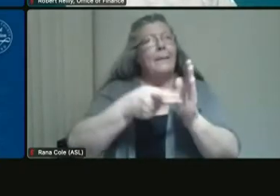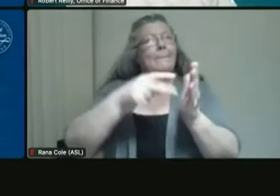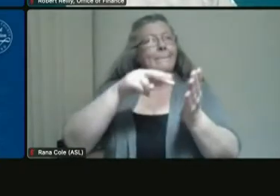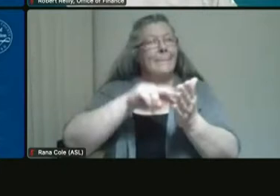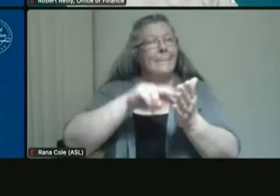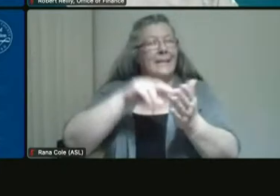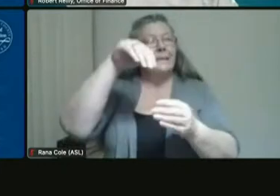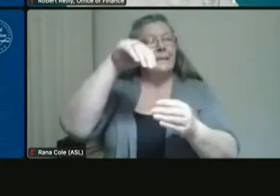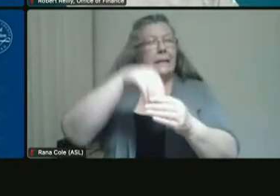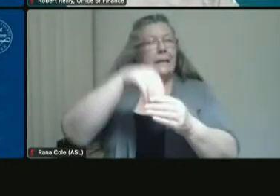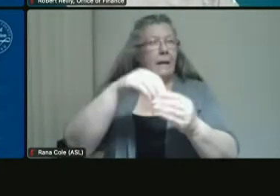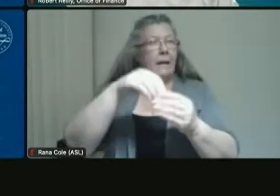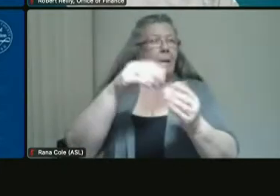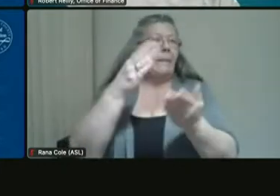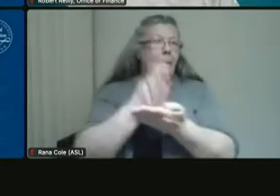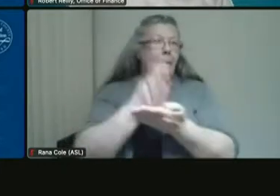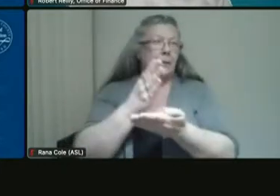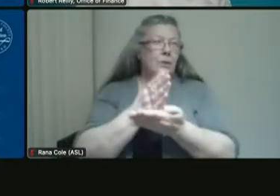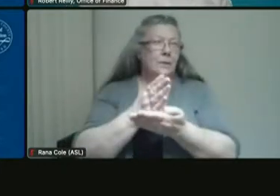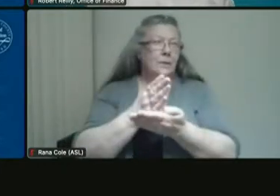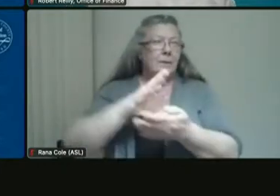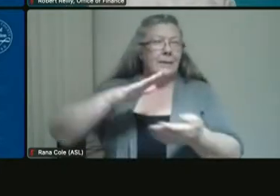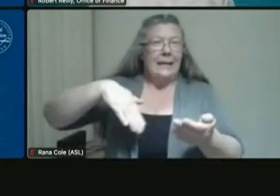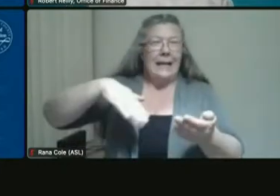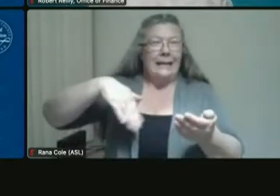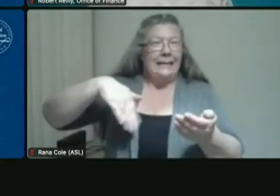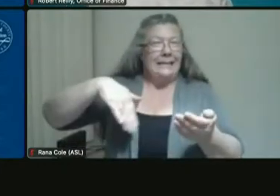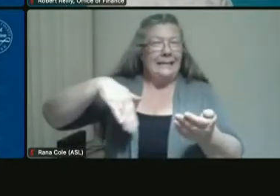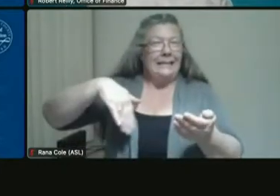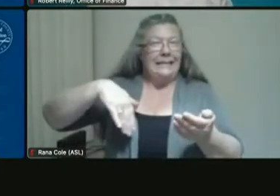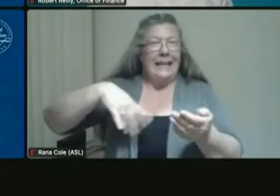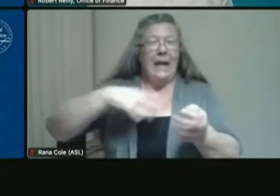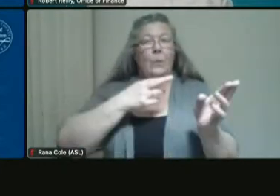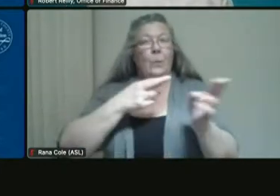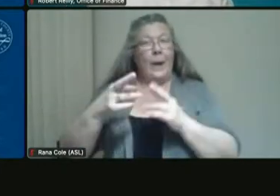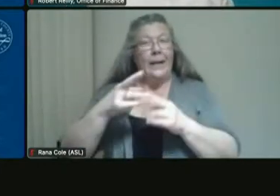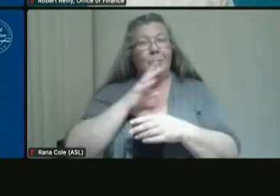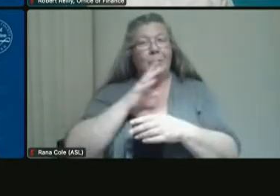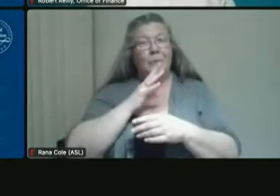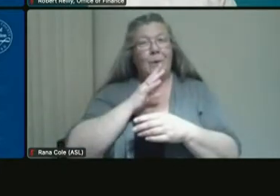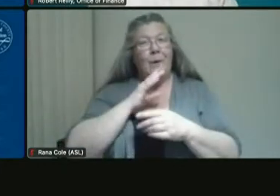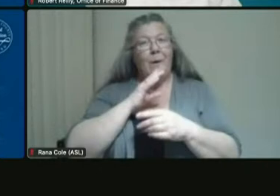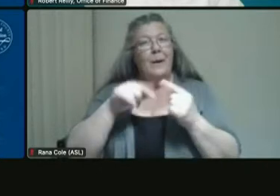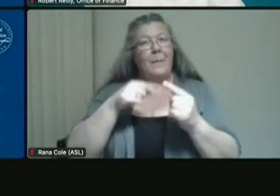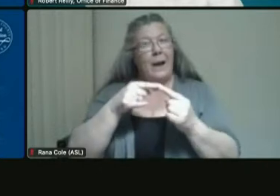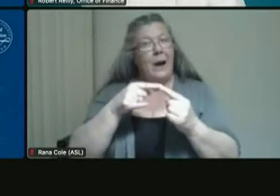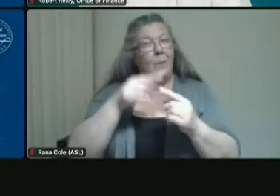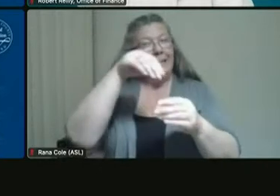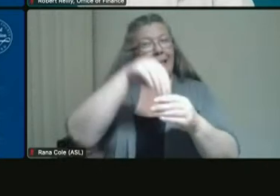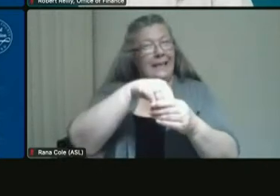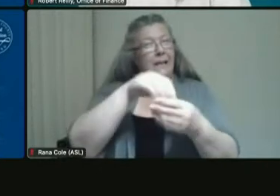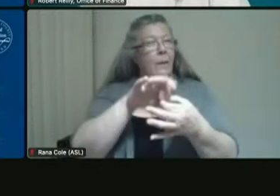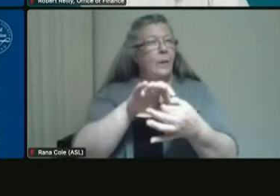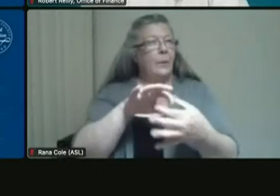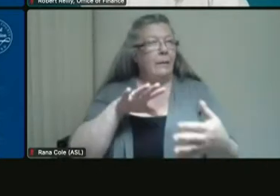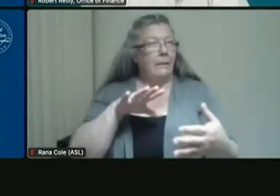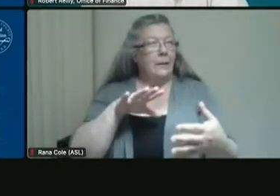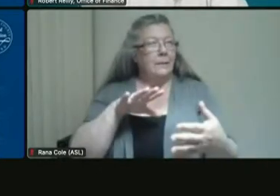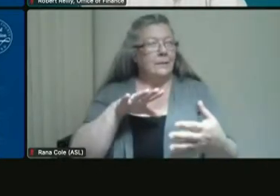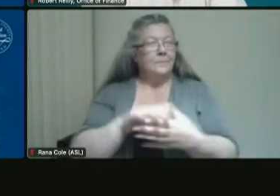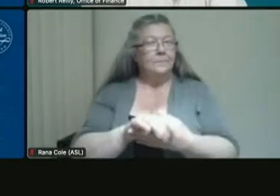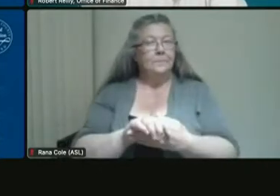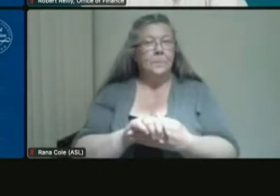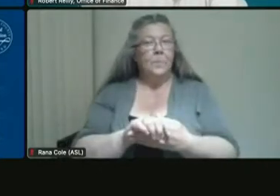the things that we're bringing forward in the release, I do hear that as a priority. We've heard that over and over from our community, and we've